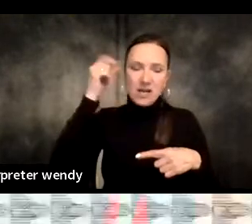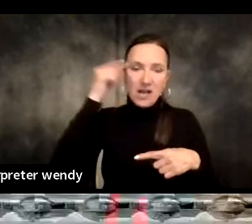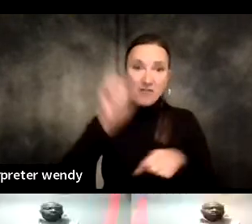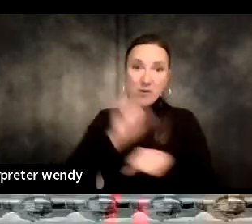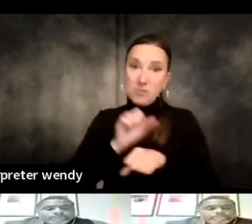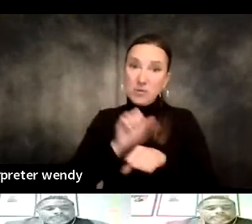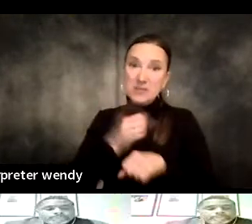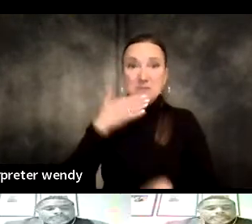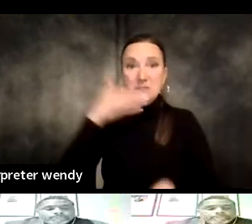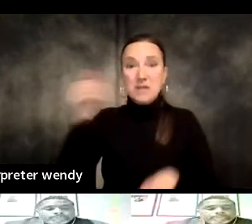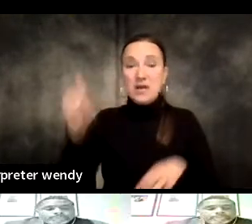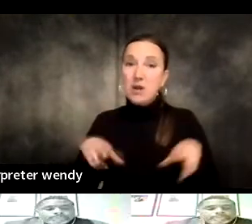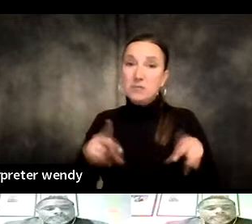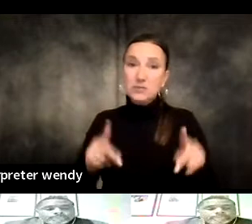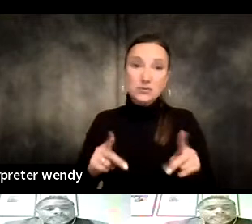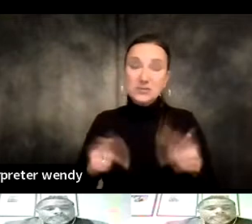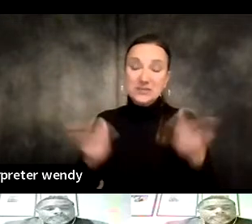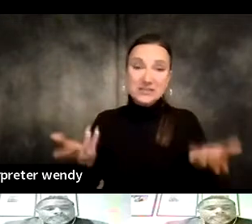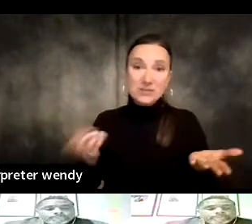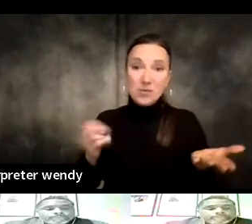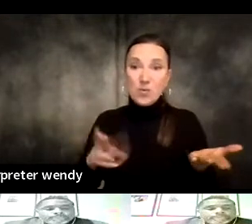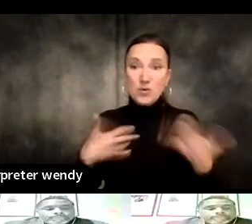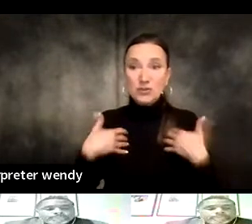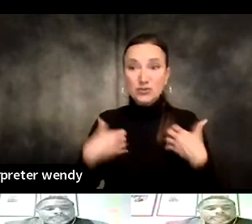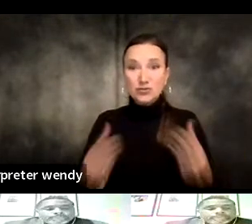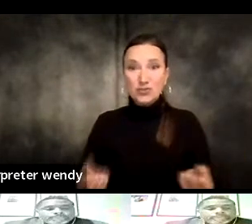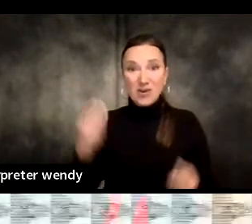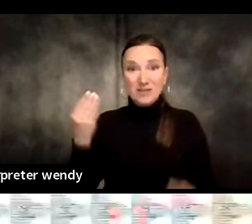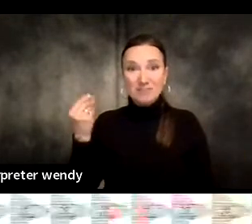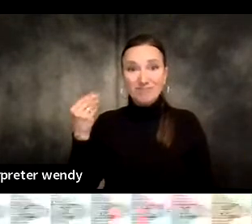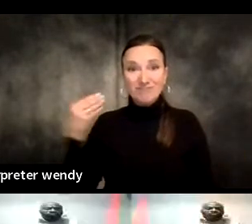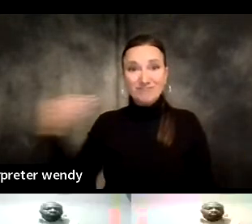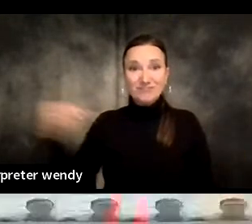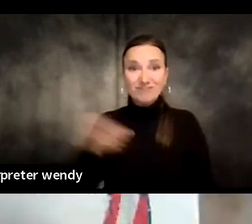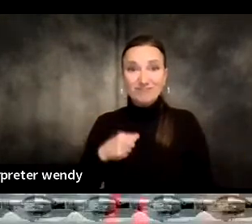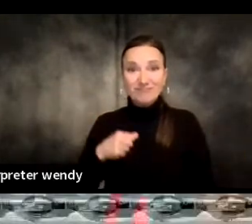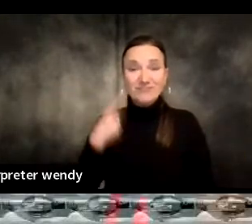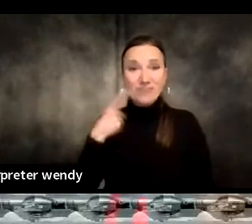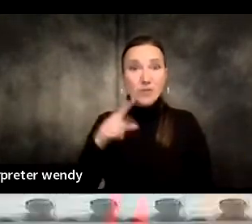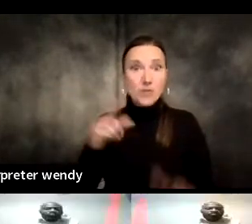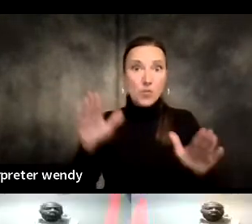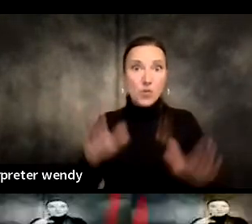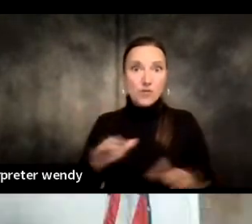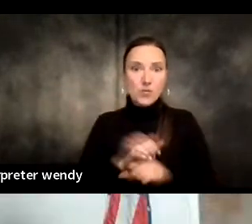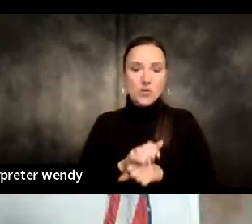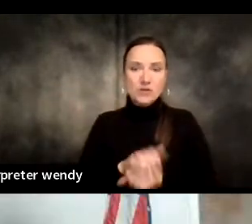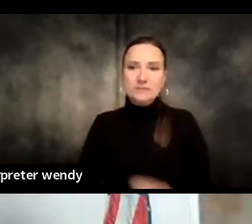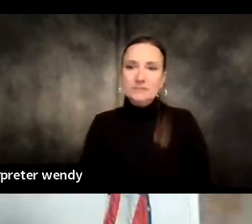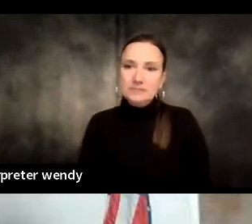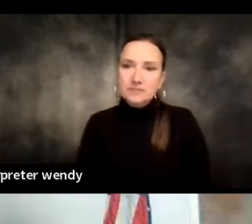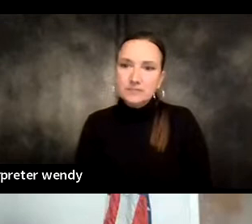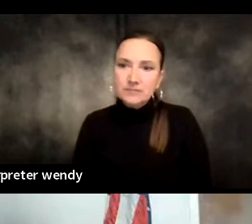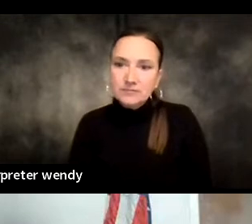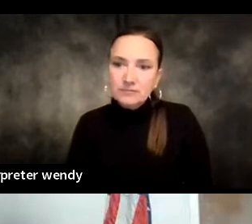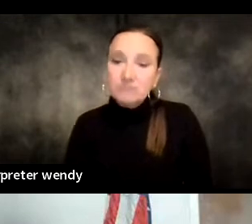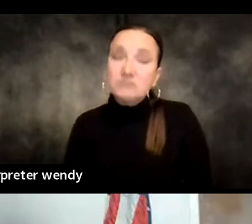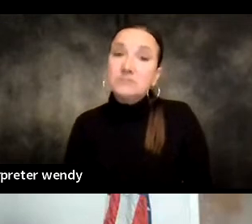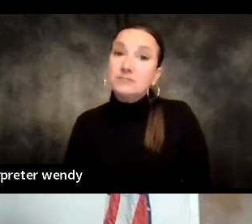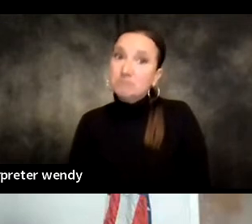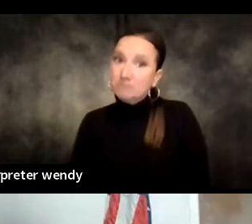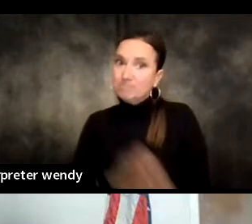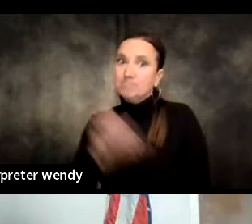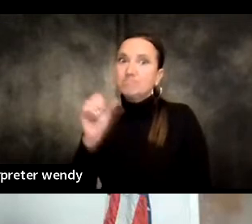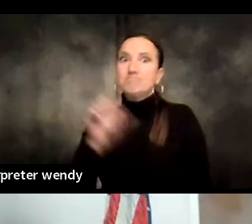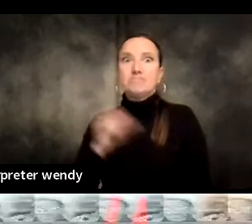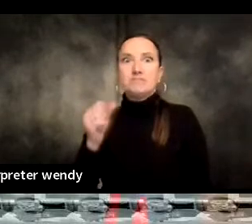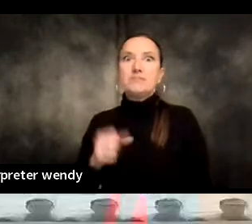better opportunities, or just a stronger paycheck for the great work that they do? Sure. We all know the increase in